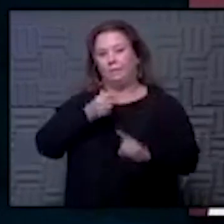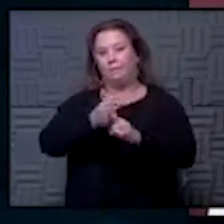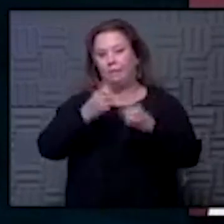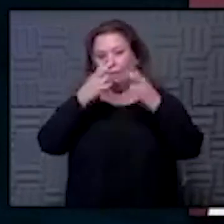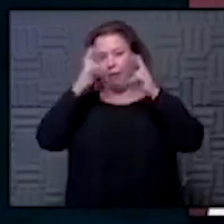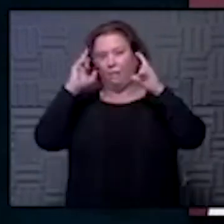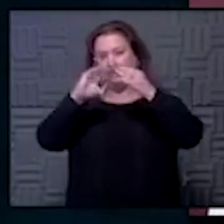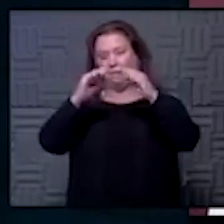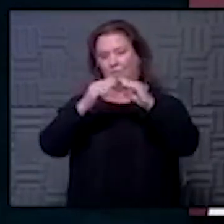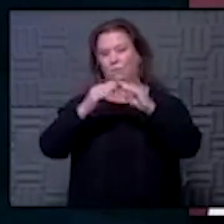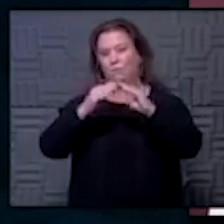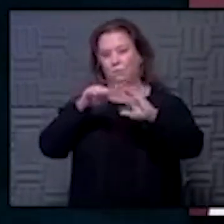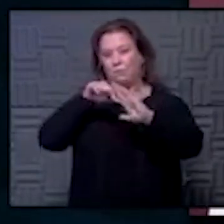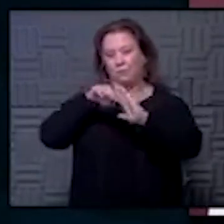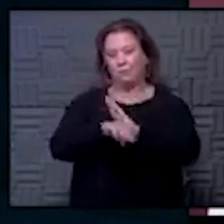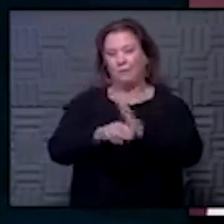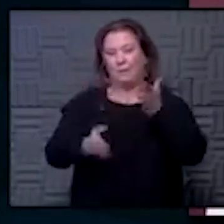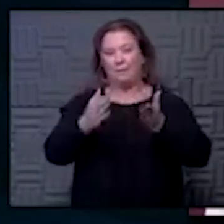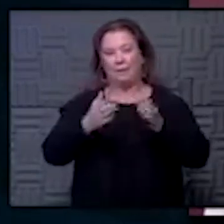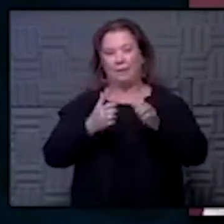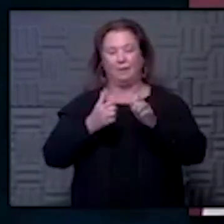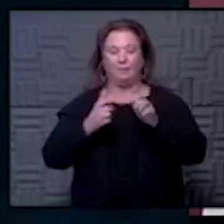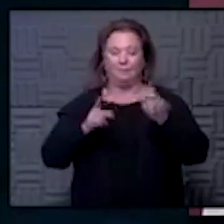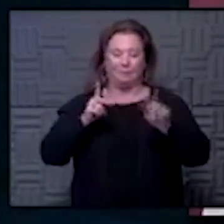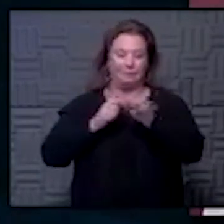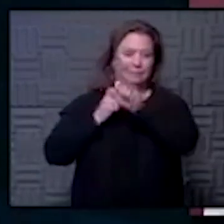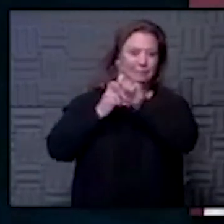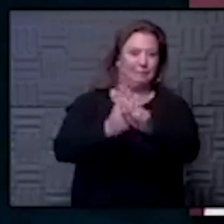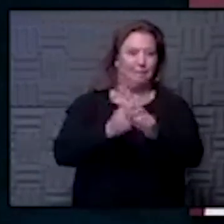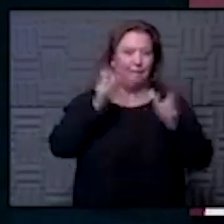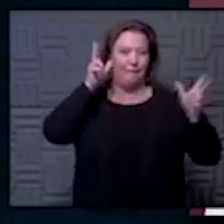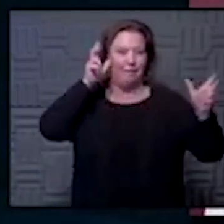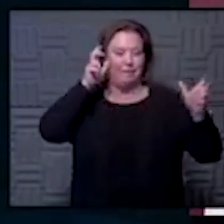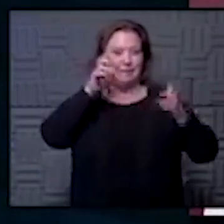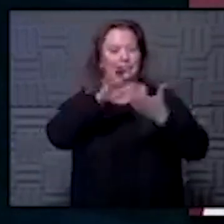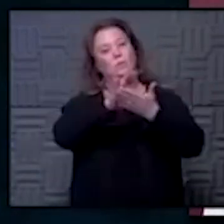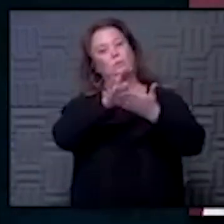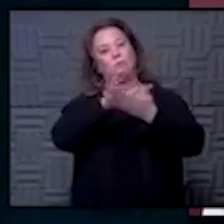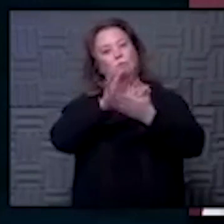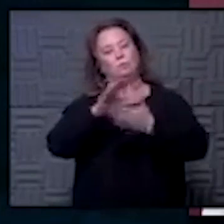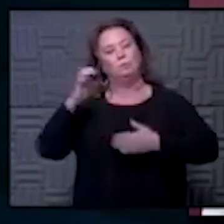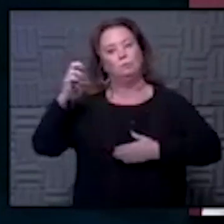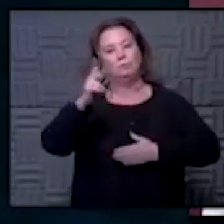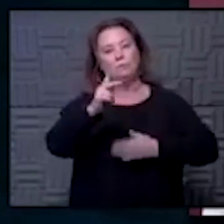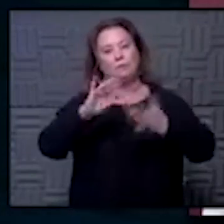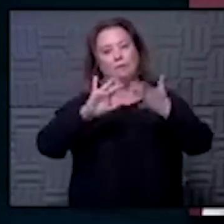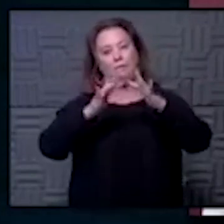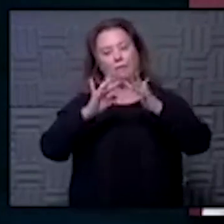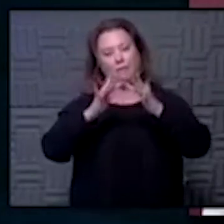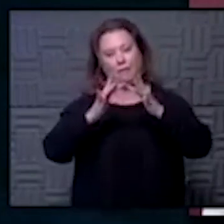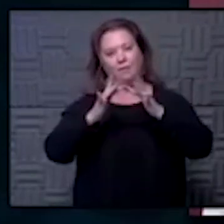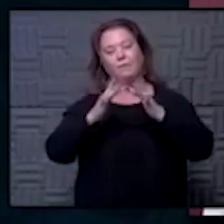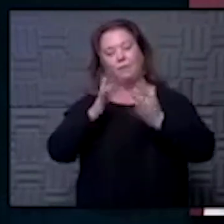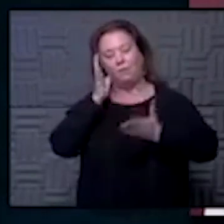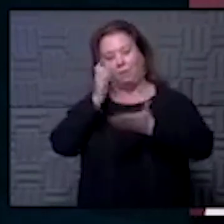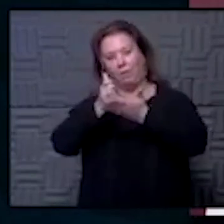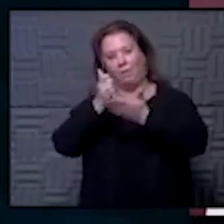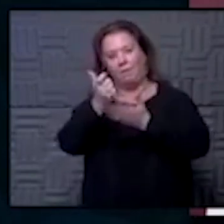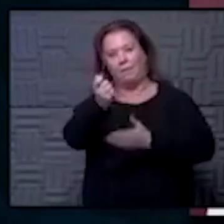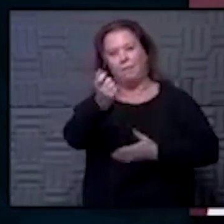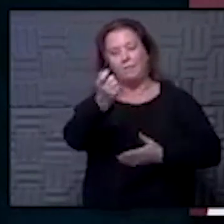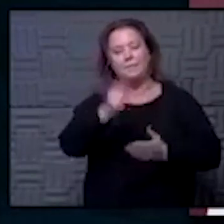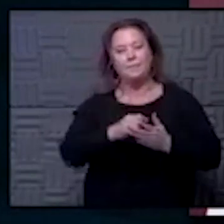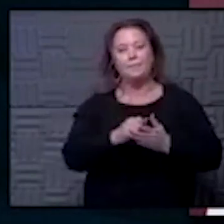then maybe people are following the pillars a little more closely. Schools are going more online. I think that's probably going to help a little